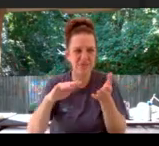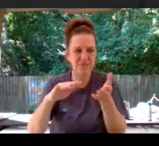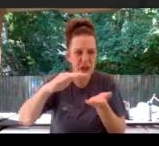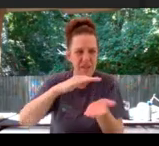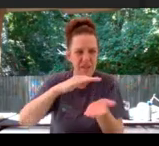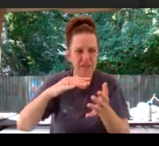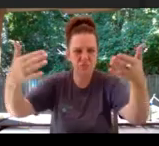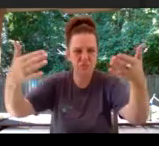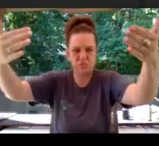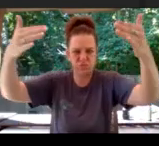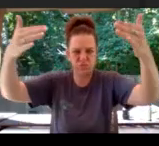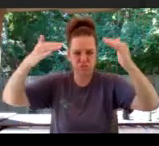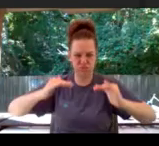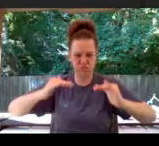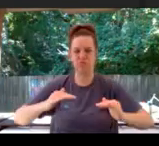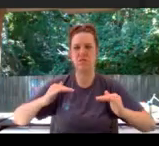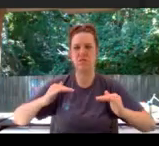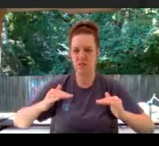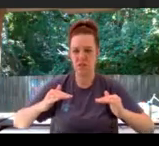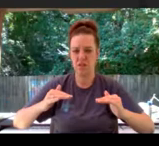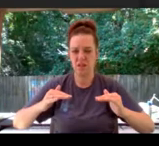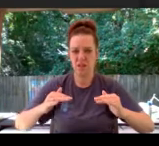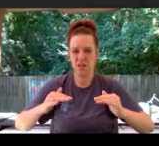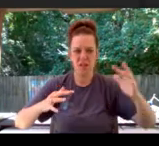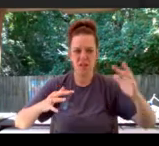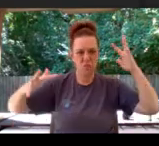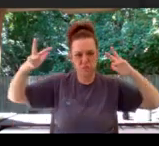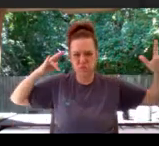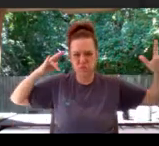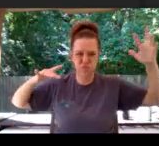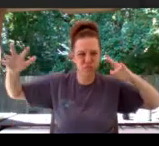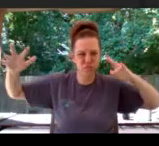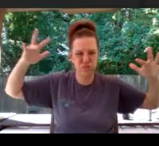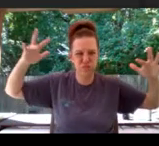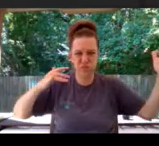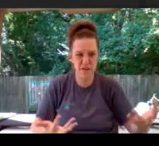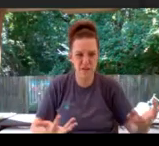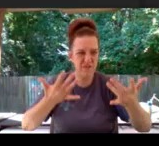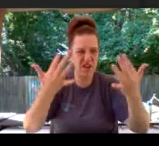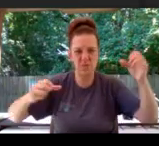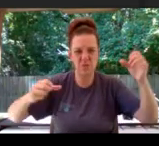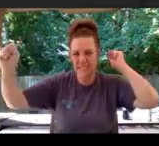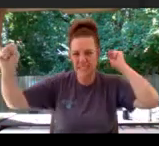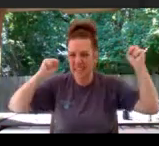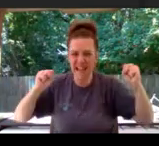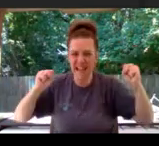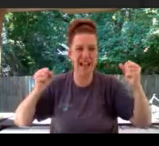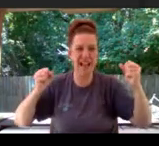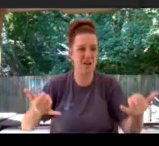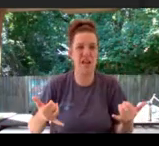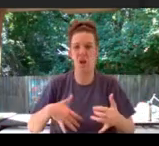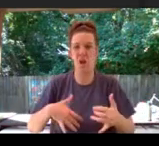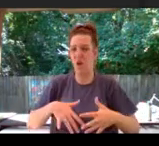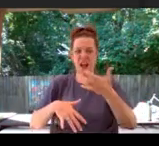open. The roar of the furnace was loud now, and hot